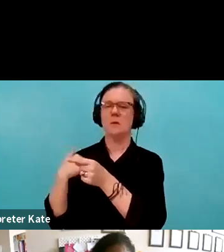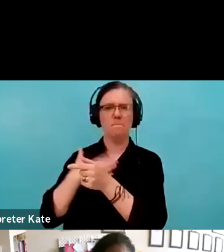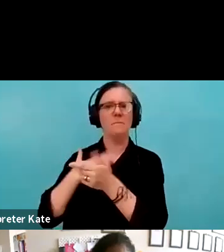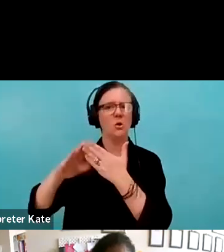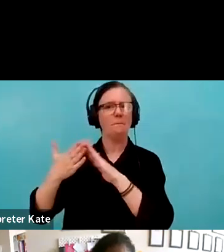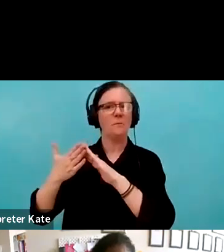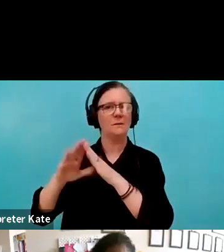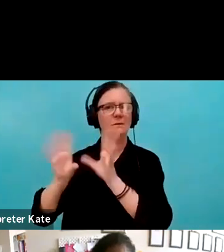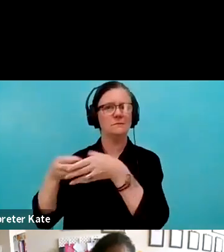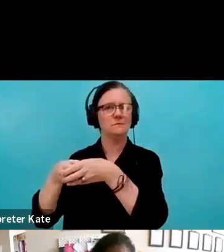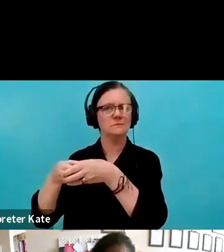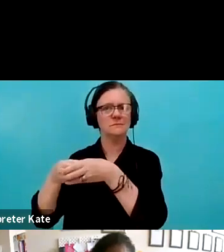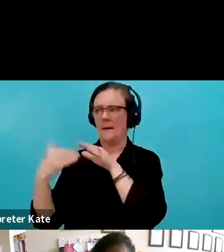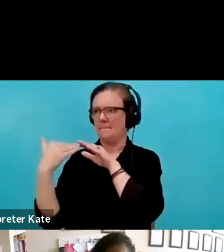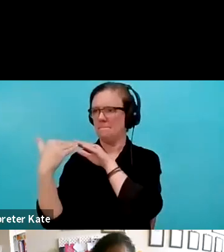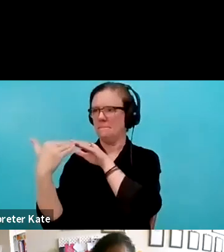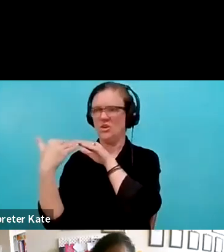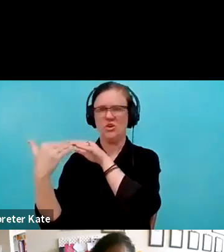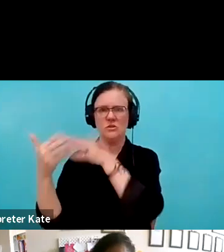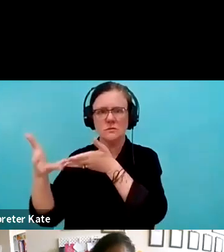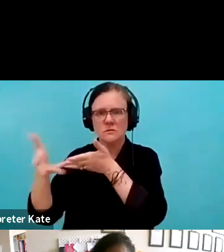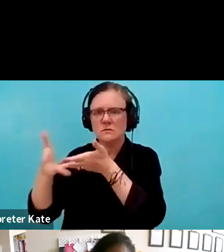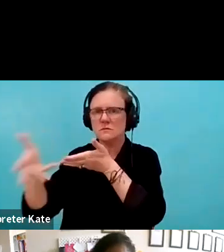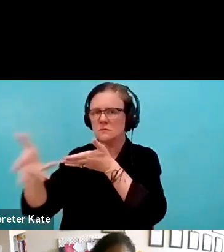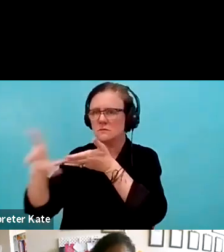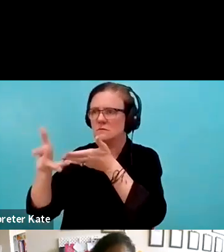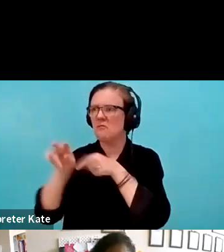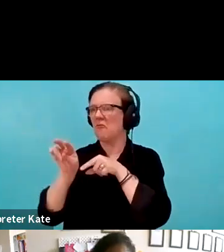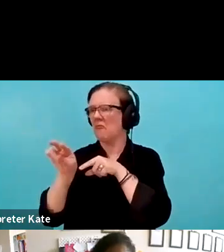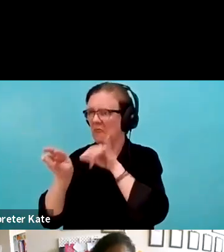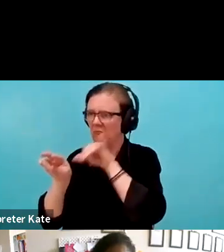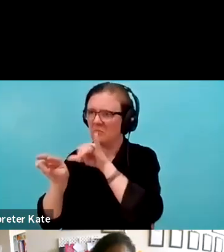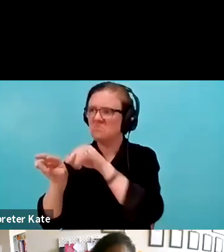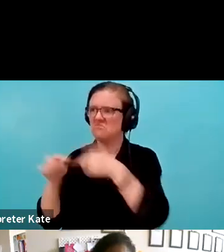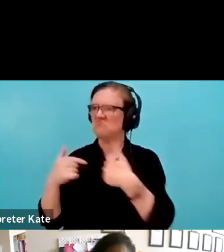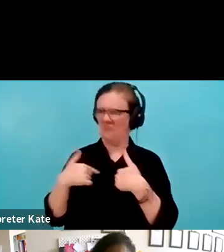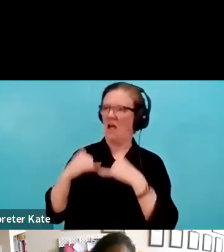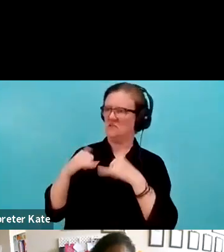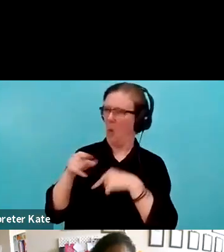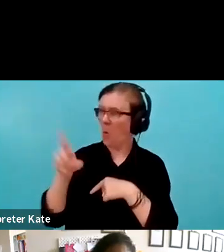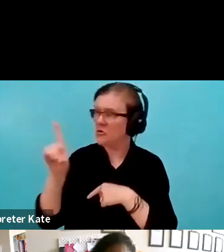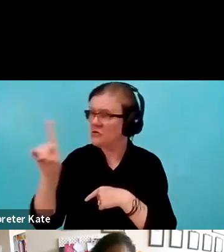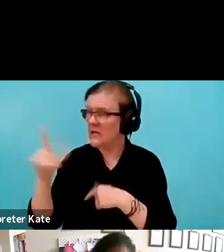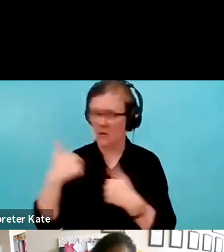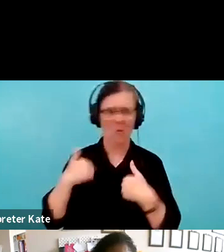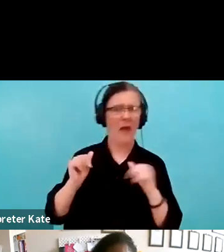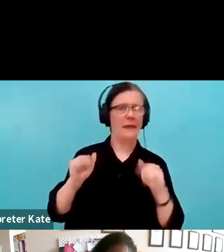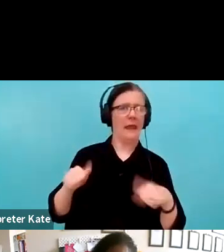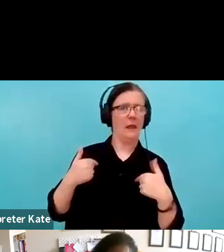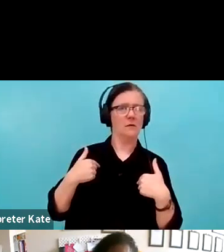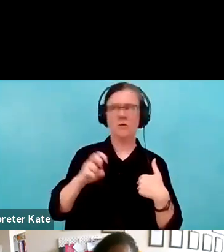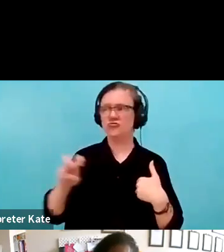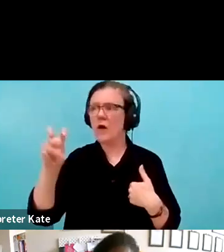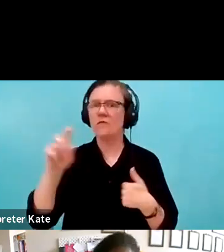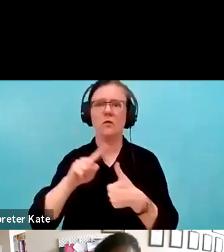and peers that I could look to and see that, you know, I could do that too. I can travel, I can go to